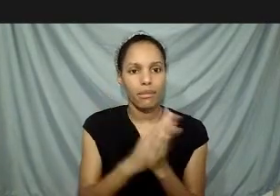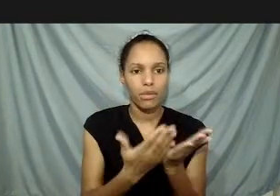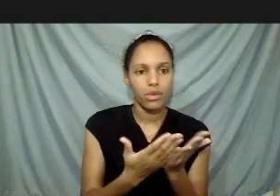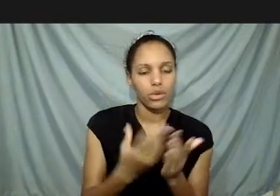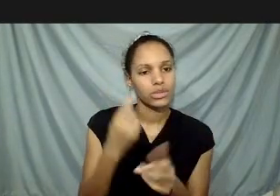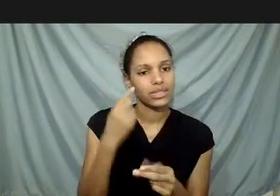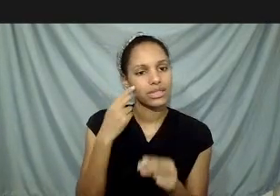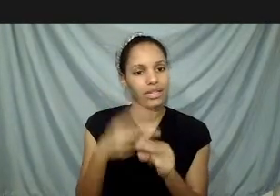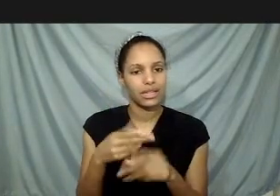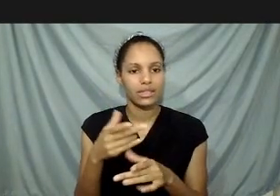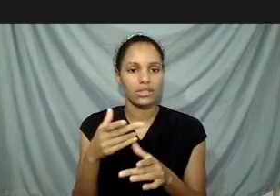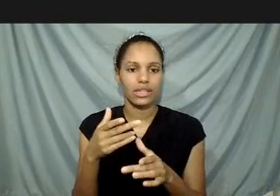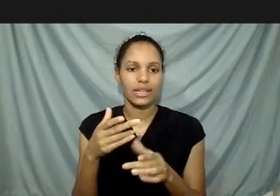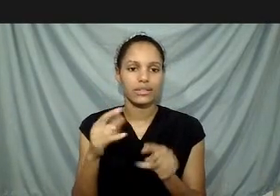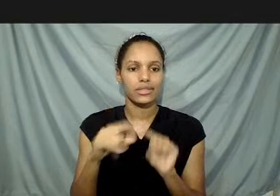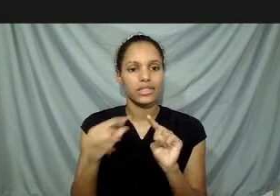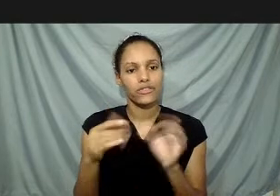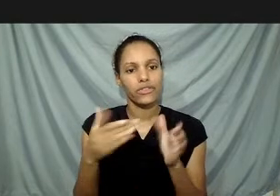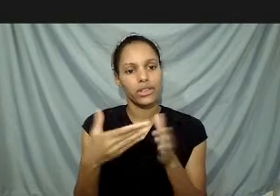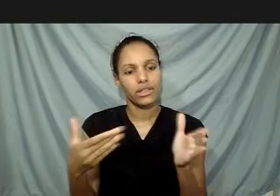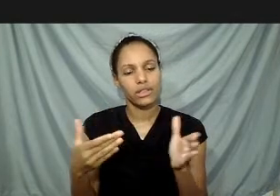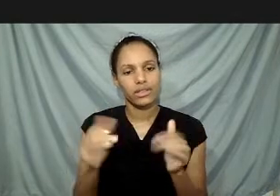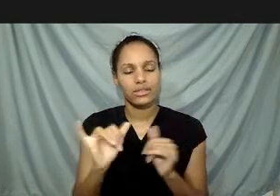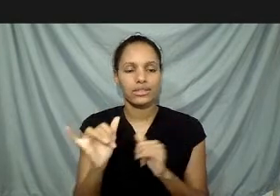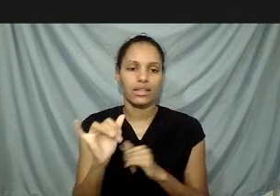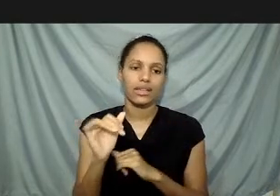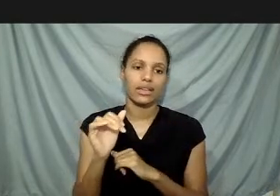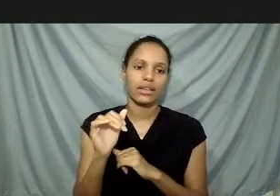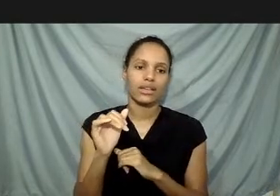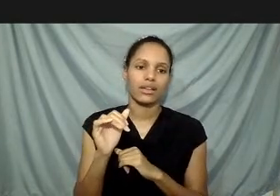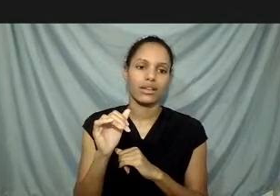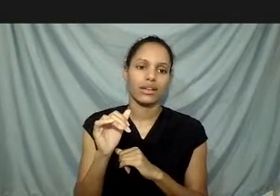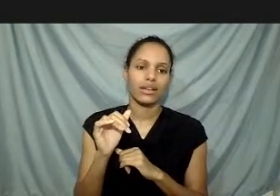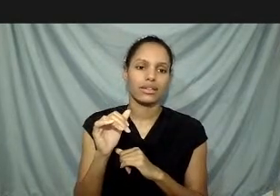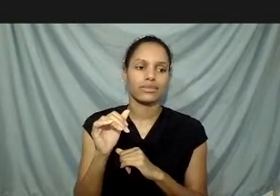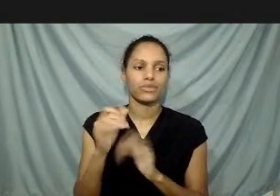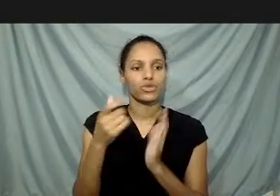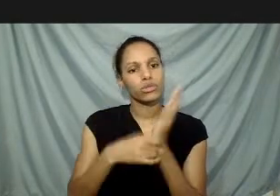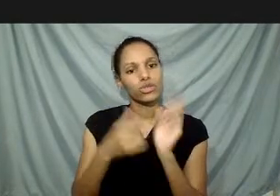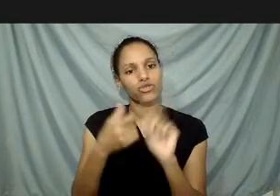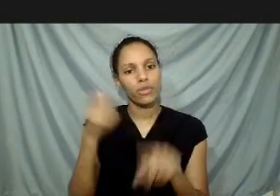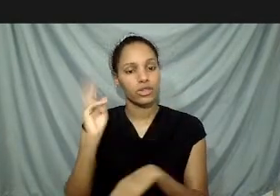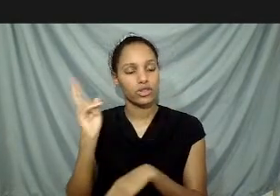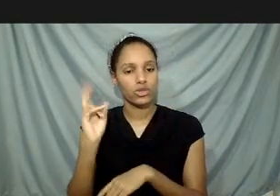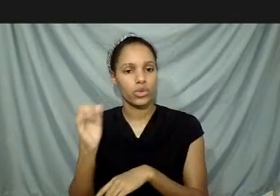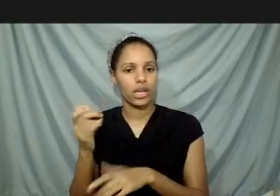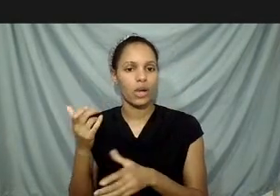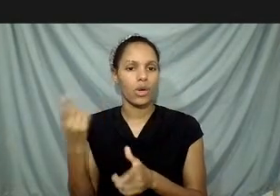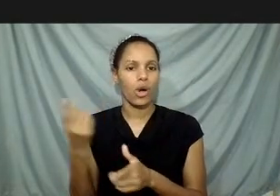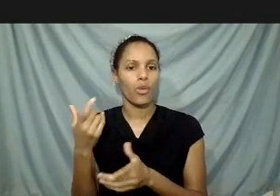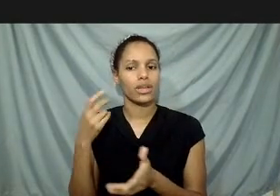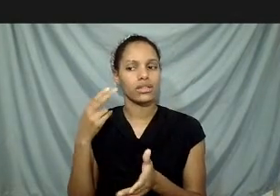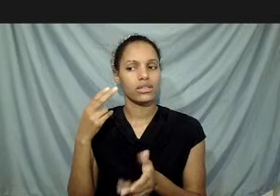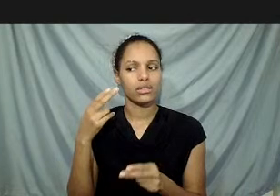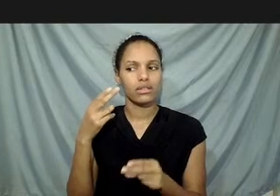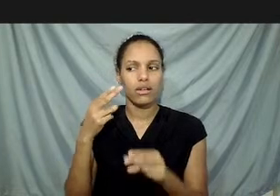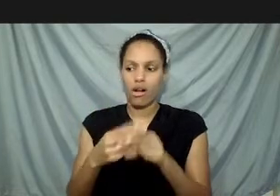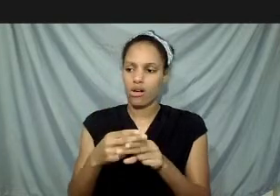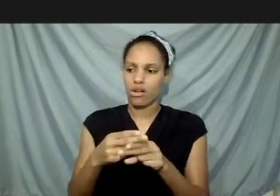at descriptions of people through history, we've always called ourselves as an identifier as Black